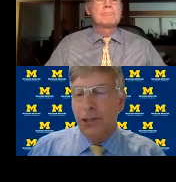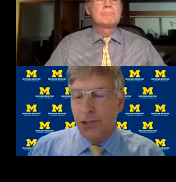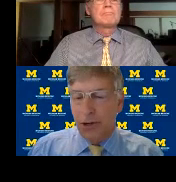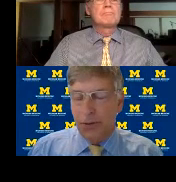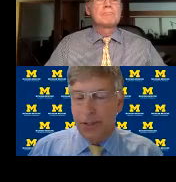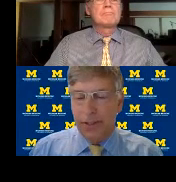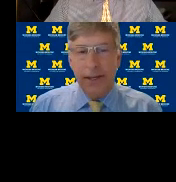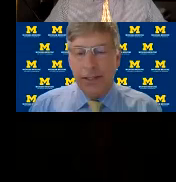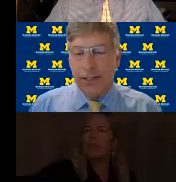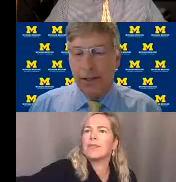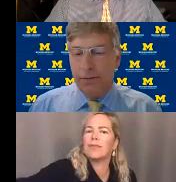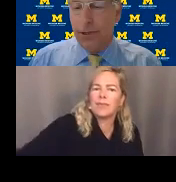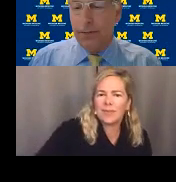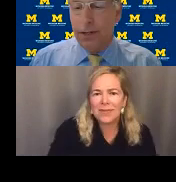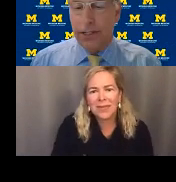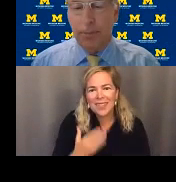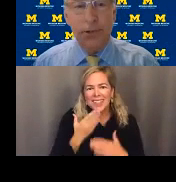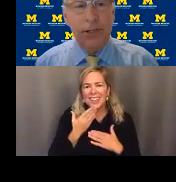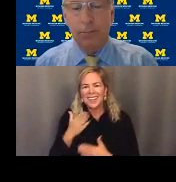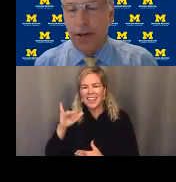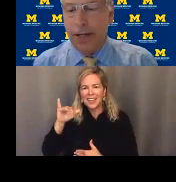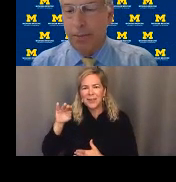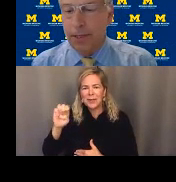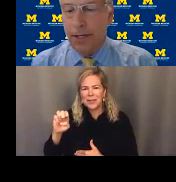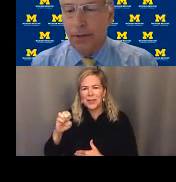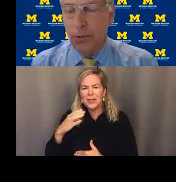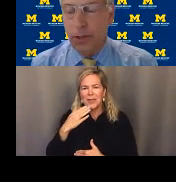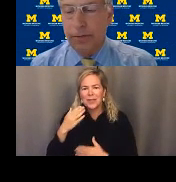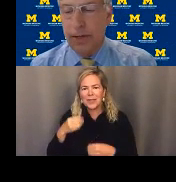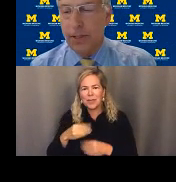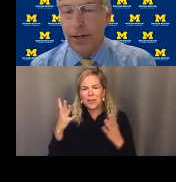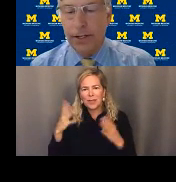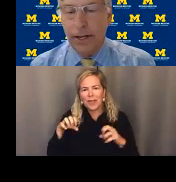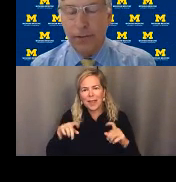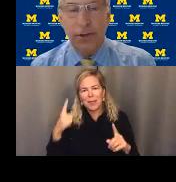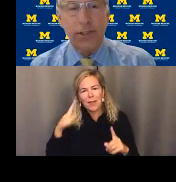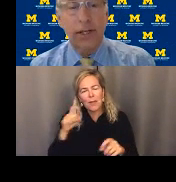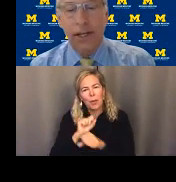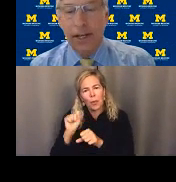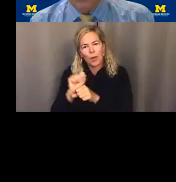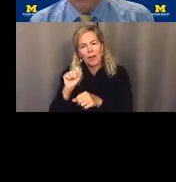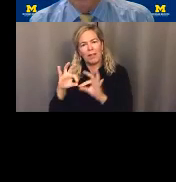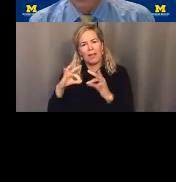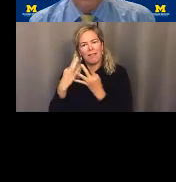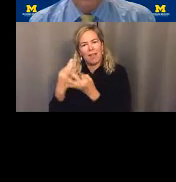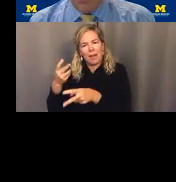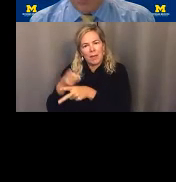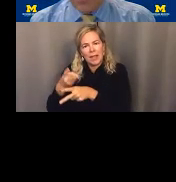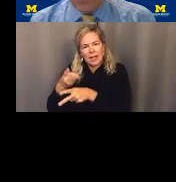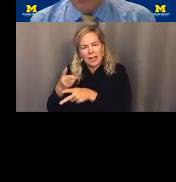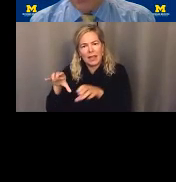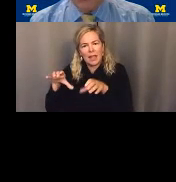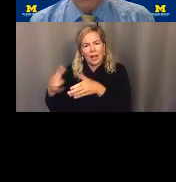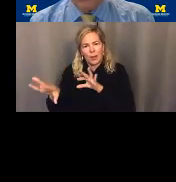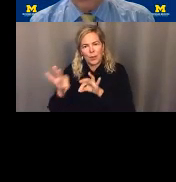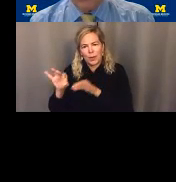Thank you, Joe, and thanks for giving us the opportunity to provide an update on the work of the Family Care Task Force. I'm Brian Zink.